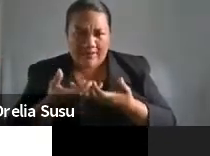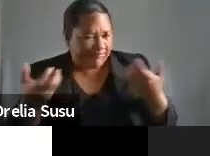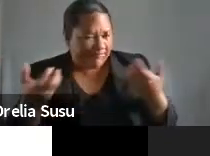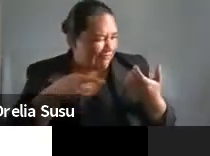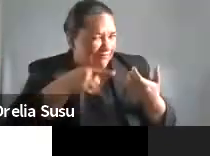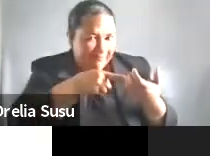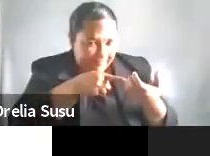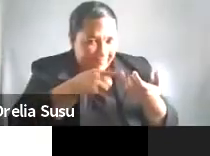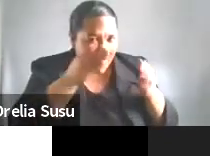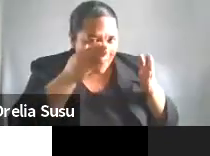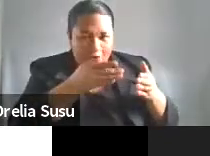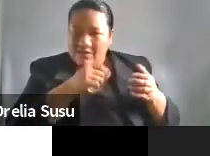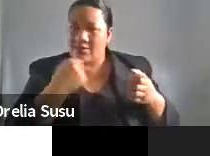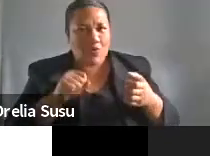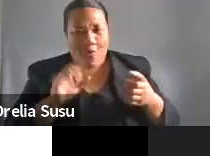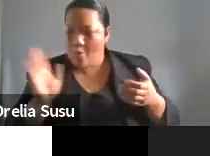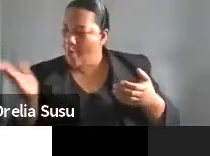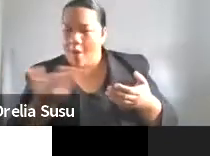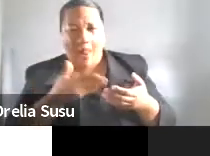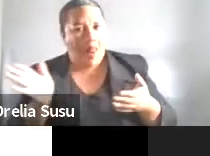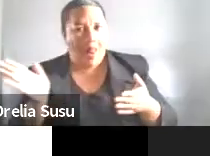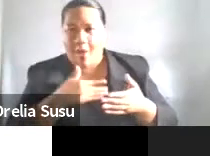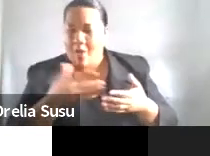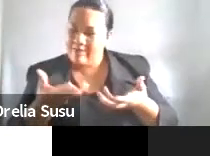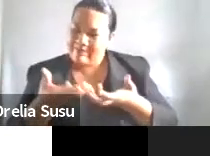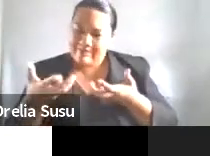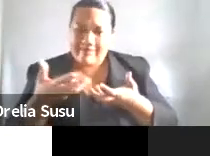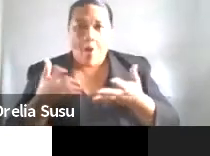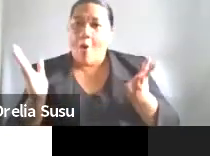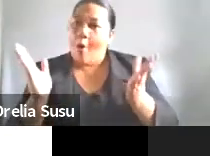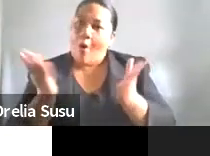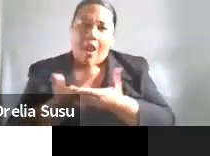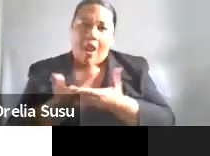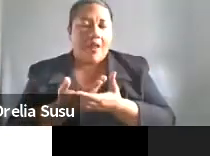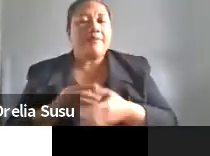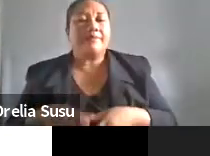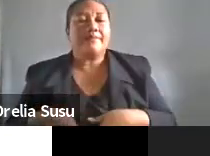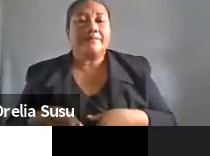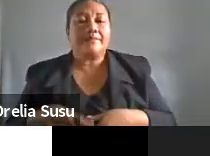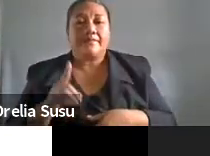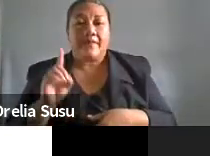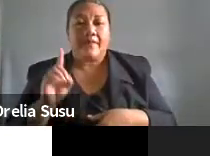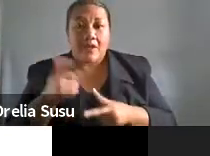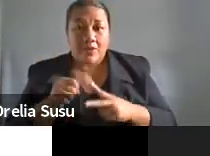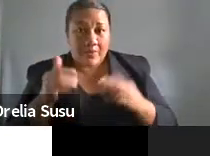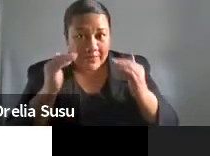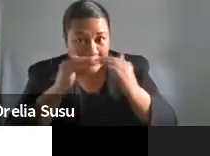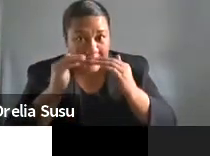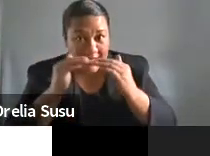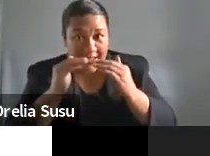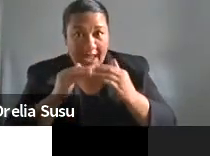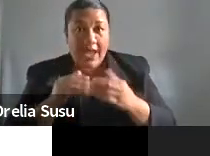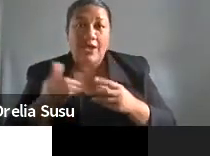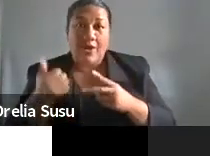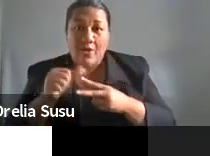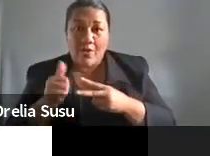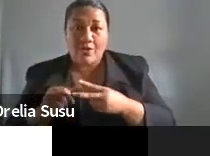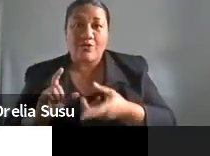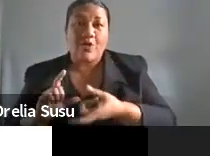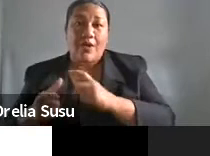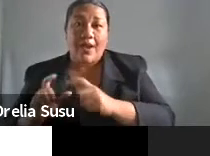human rights for all. Work stream two is about strength linkages between gender, solidarity, economic and climate and ecological justice,